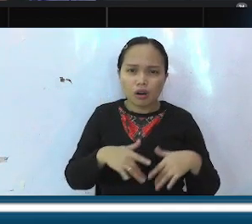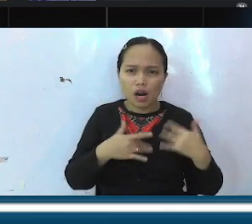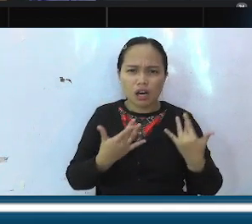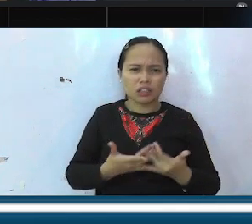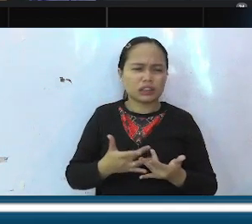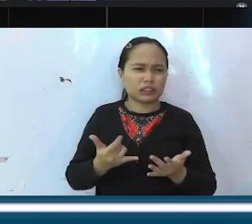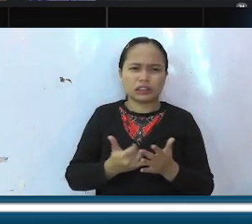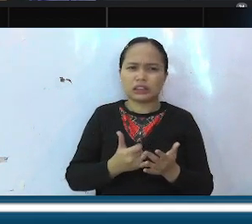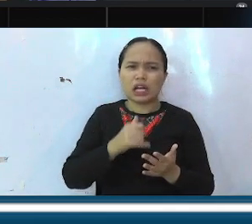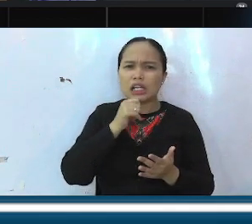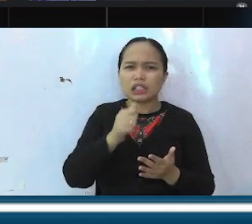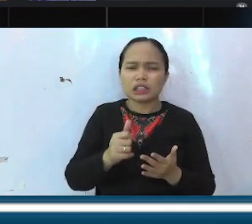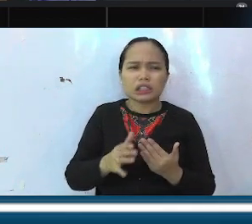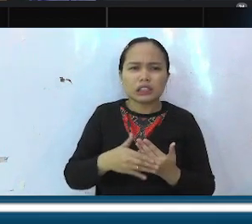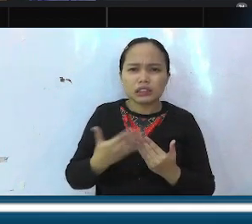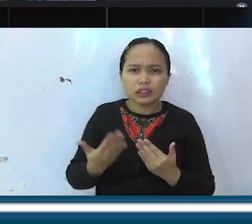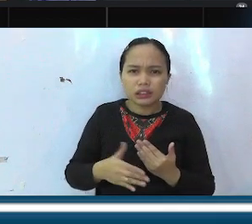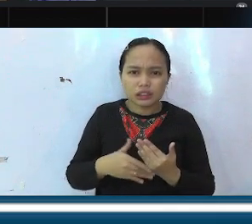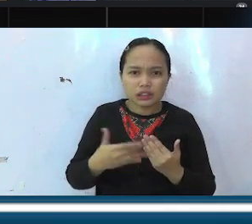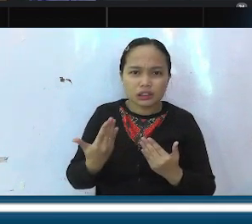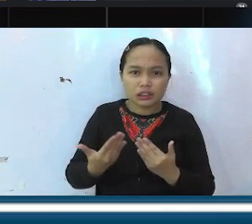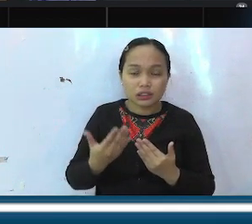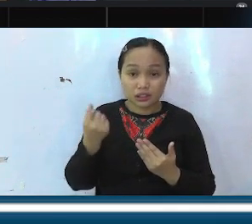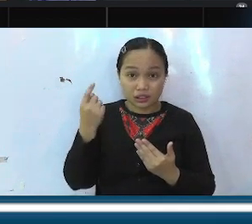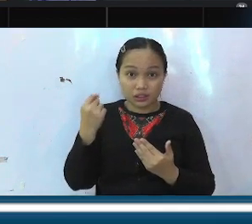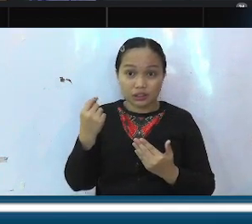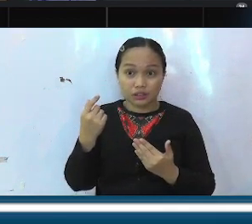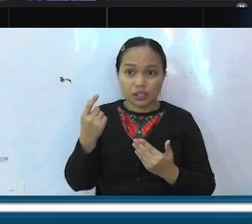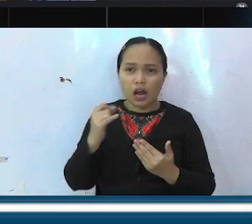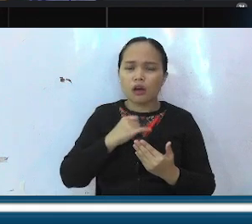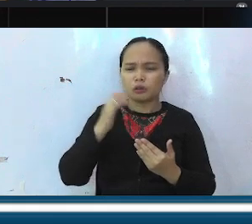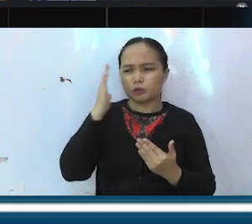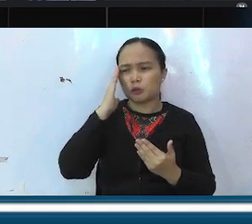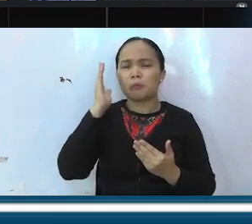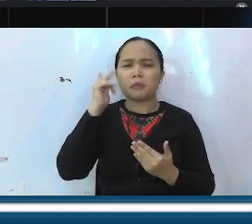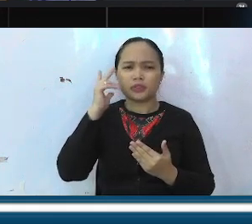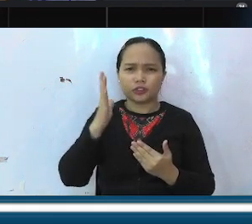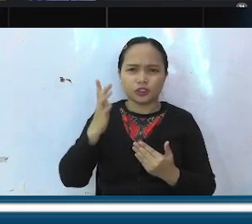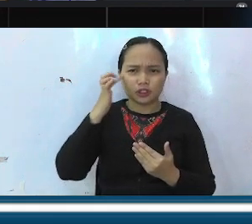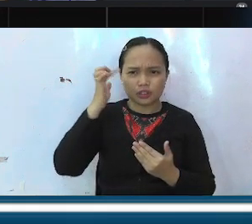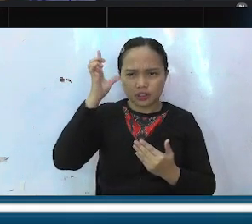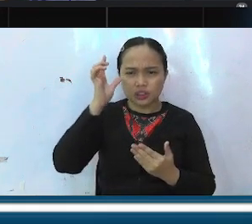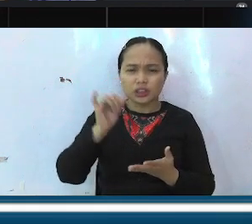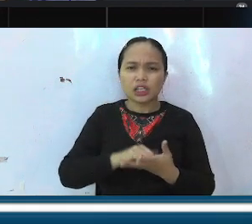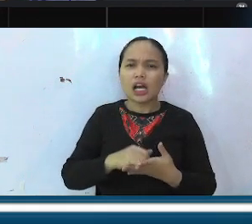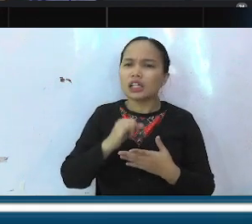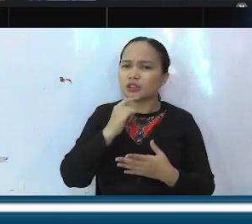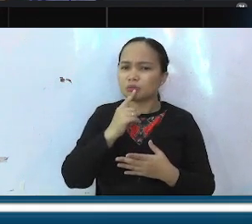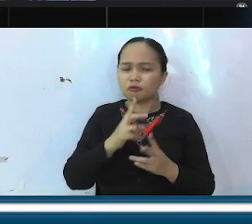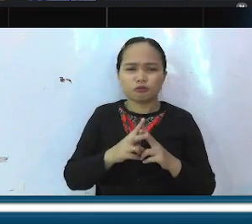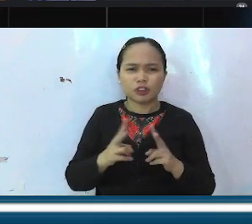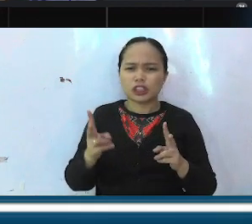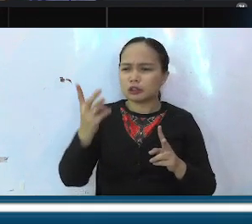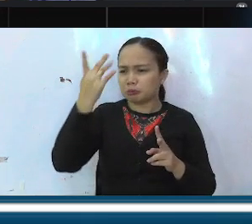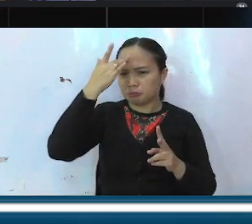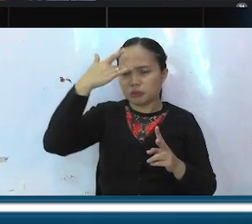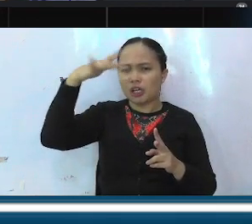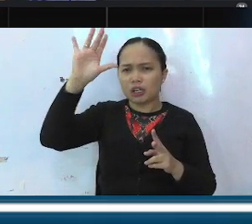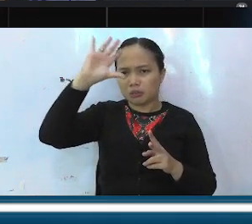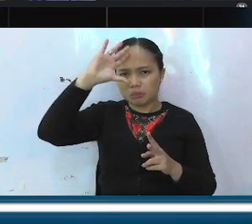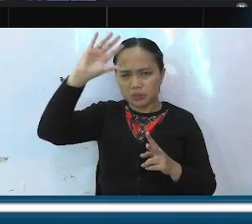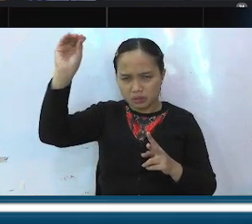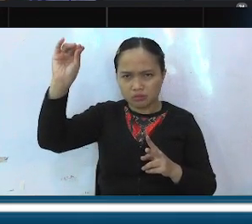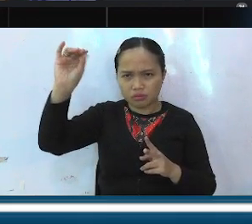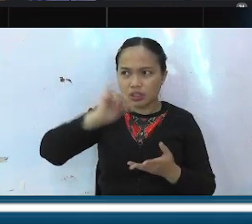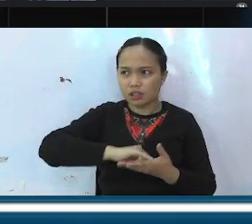do. It's not easy. Yeah. You know what I mean? I know Pastor Gil. That is a brilliant man.